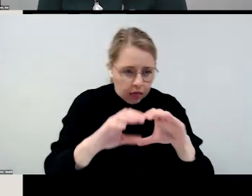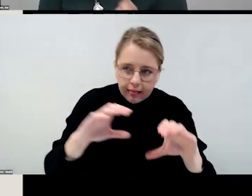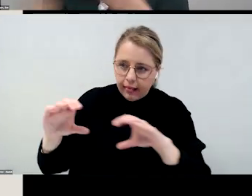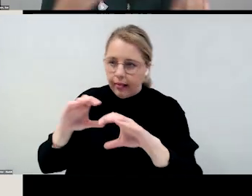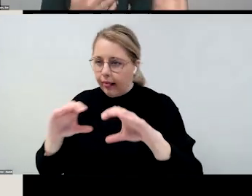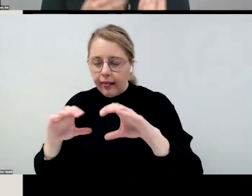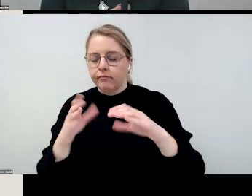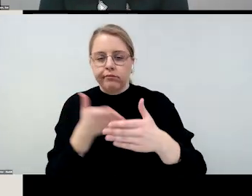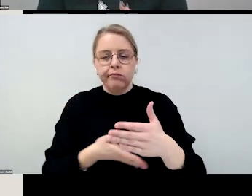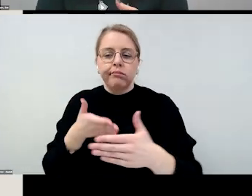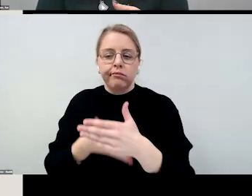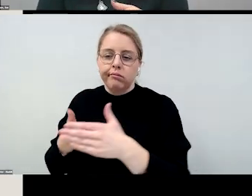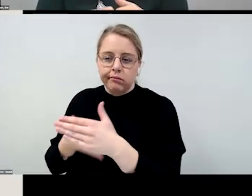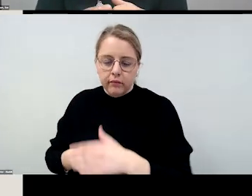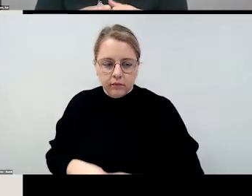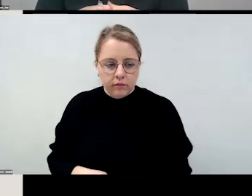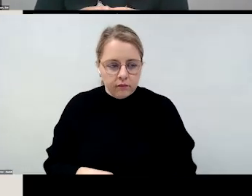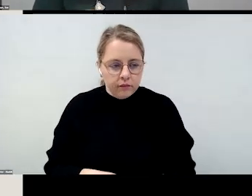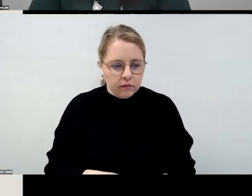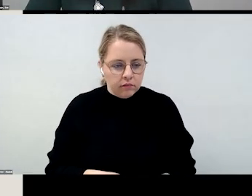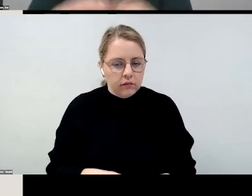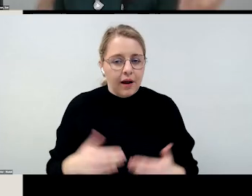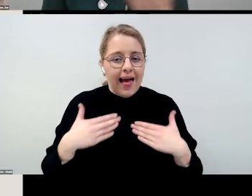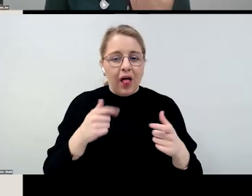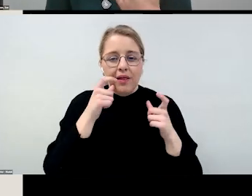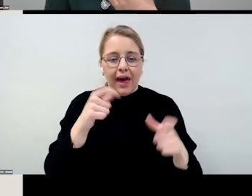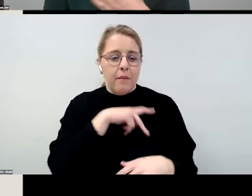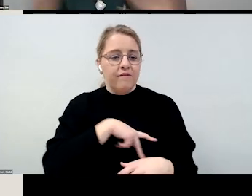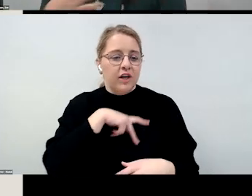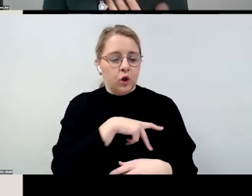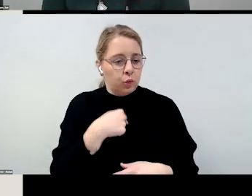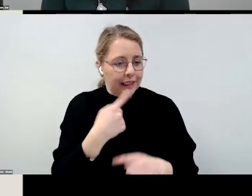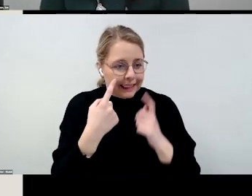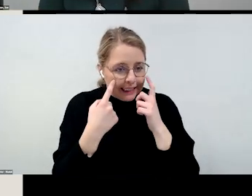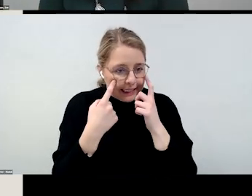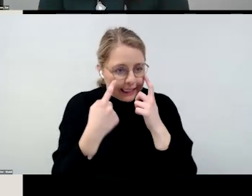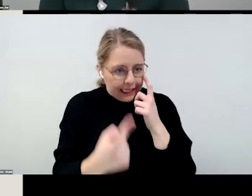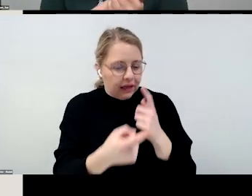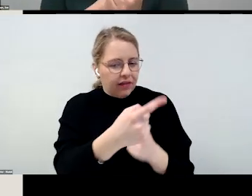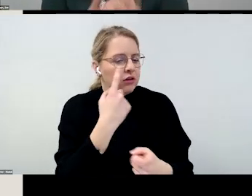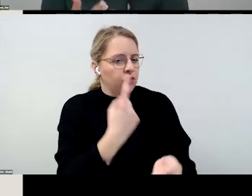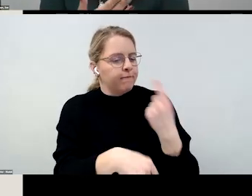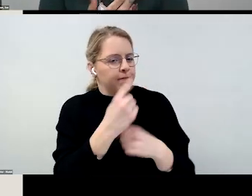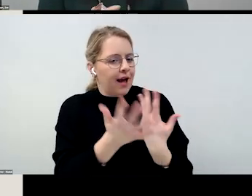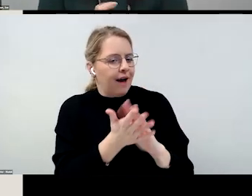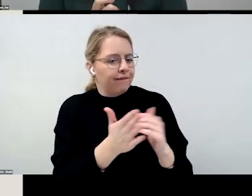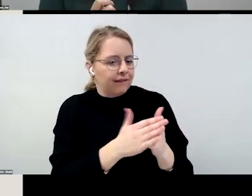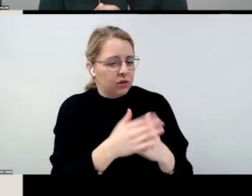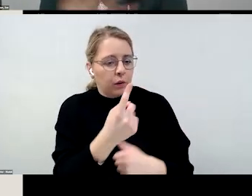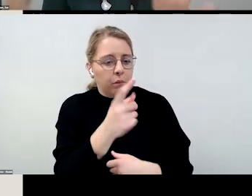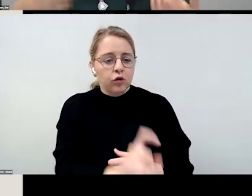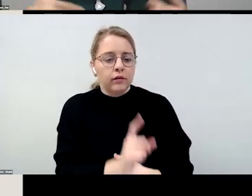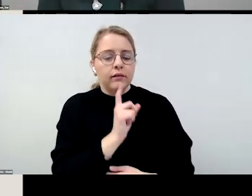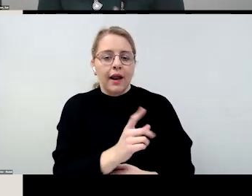professional. And some of the healthcare professionals we spoke to told us about the different ways that they've tried to break down those barriers. So one told us about